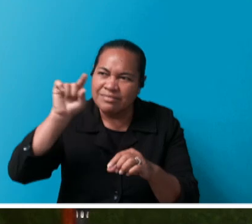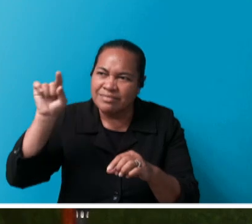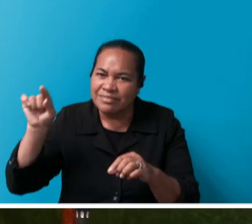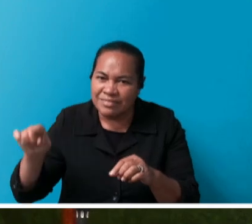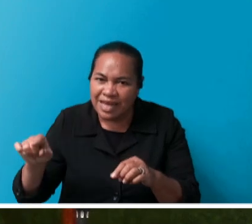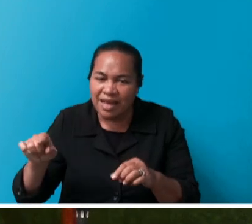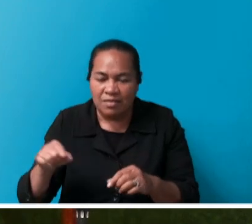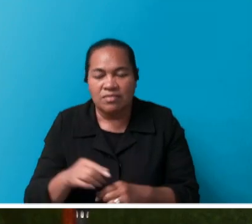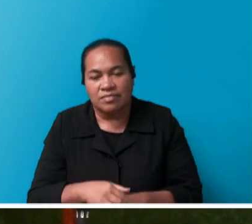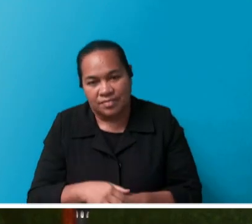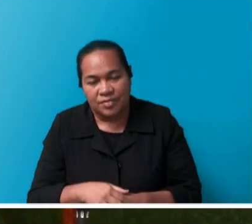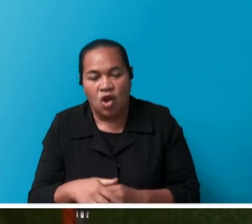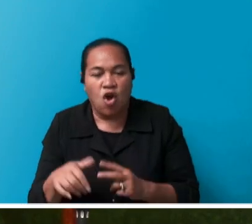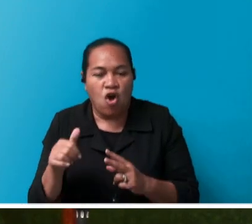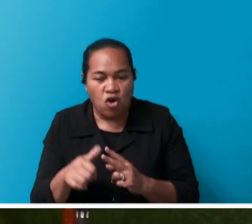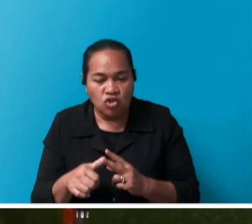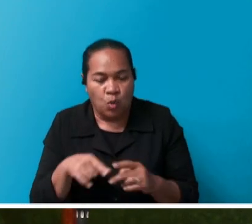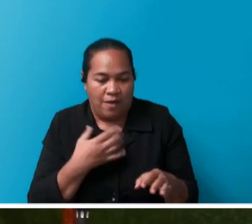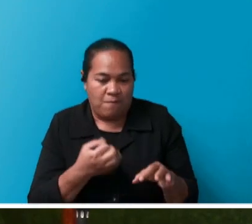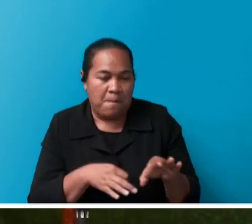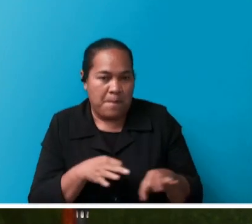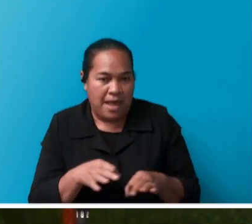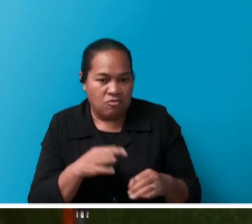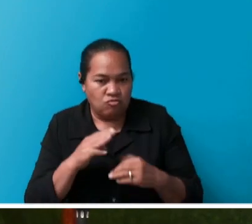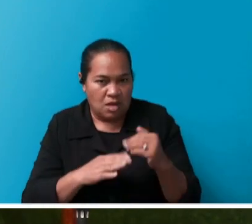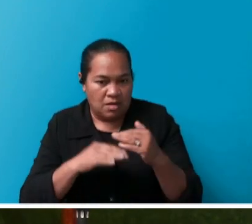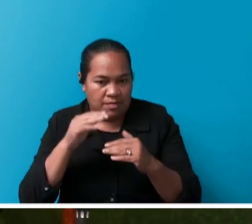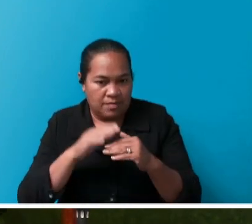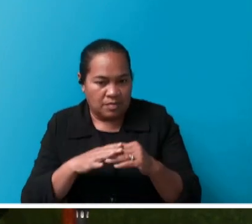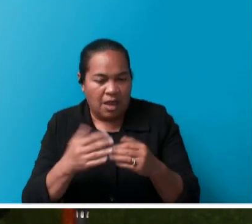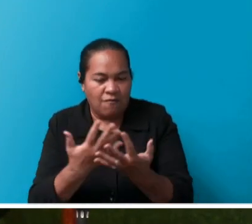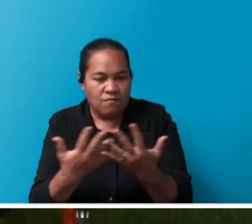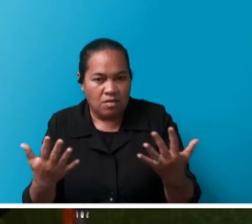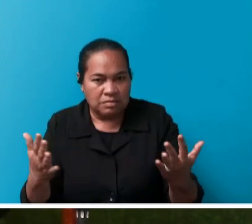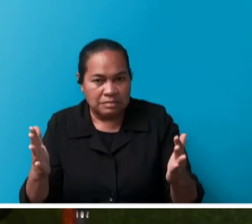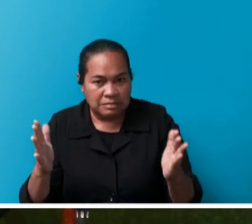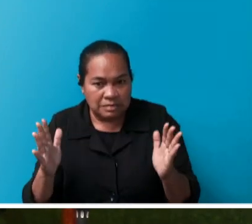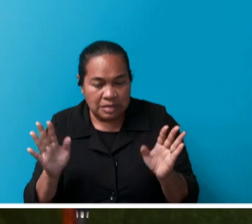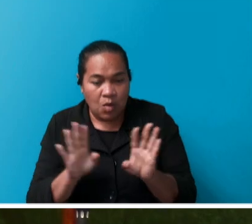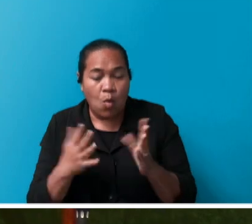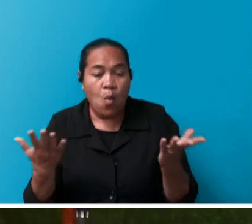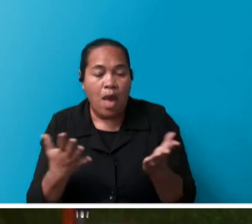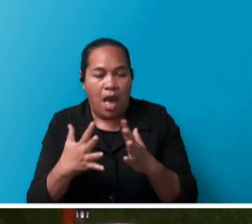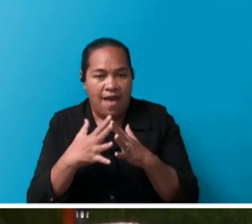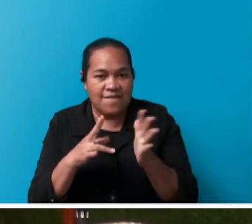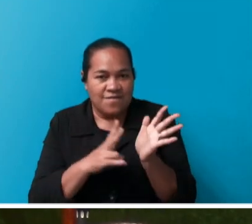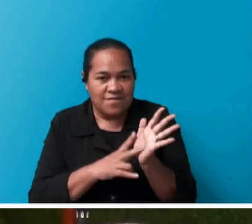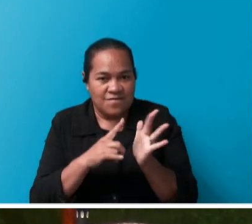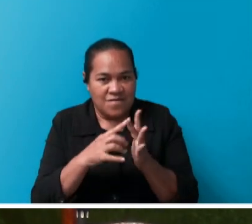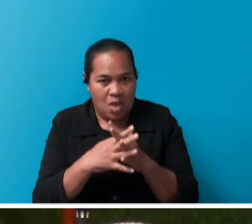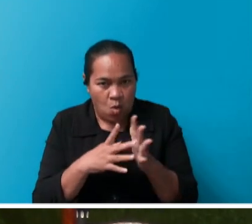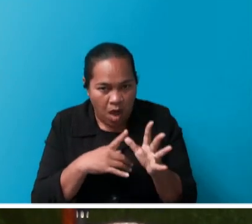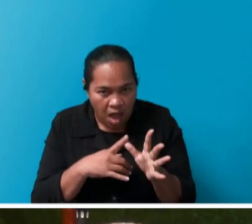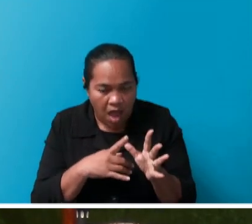SDMO in Ba. Similarly, the ministry has planned renovation work and fencing of V1 nursing station, Somosomo